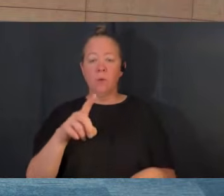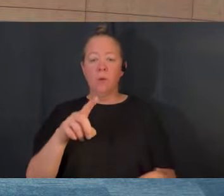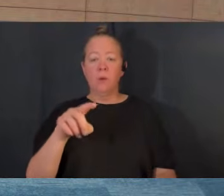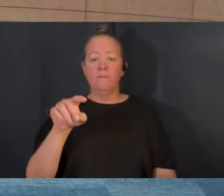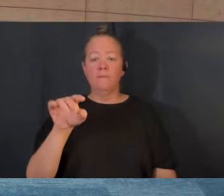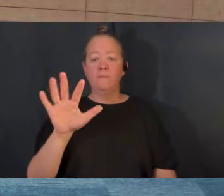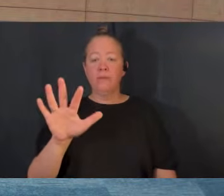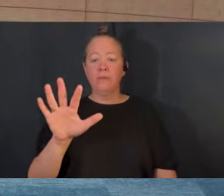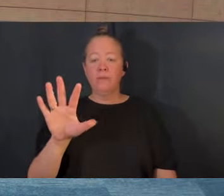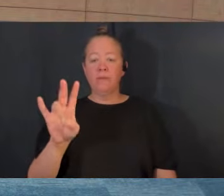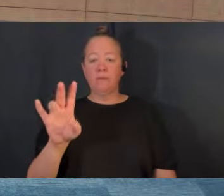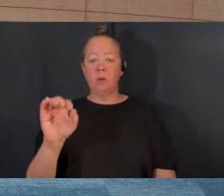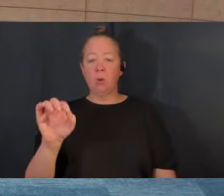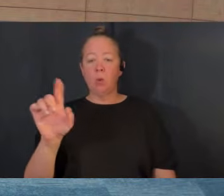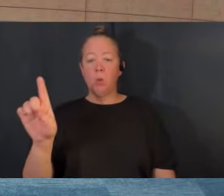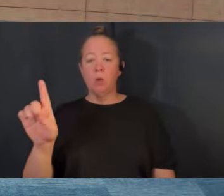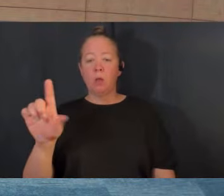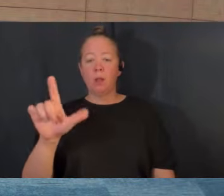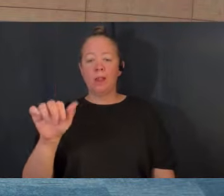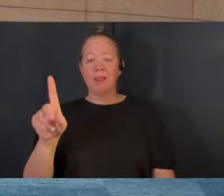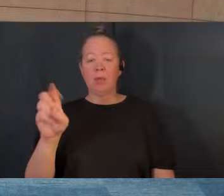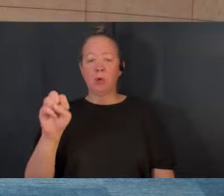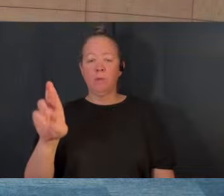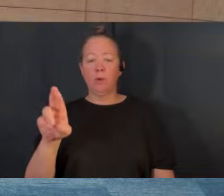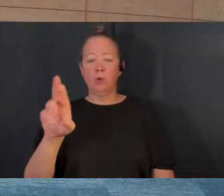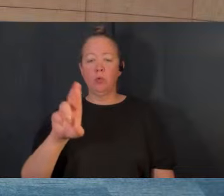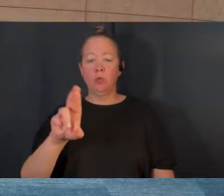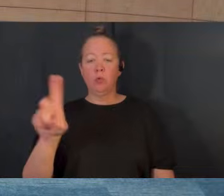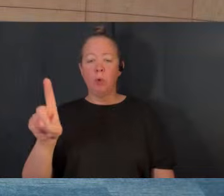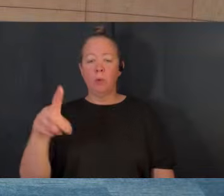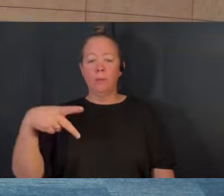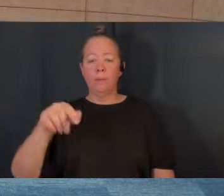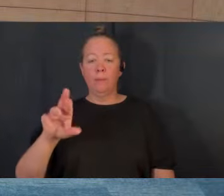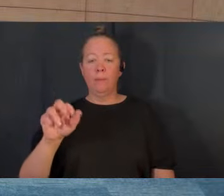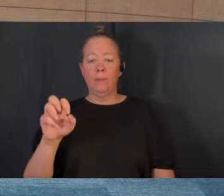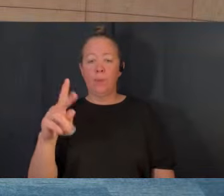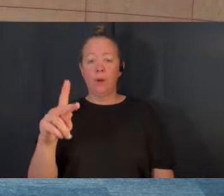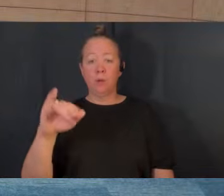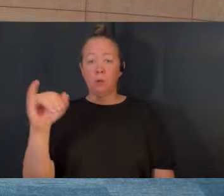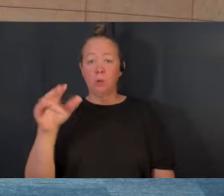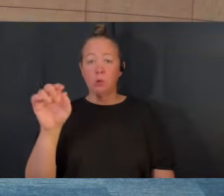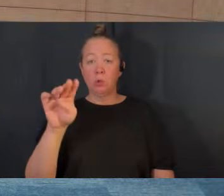Jones? Seeing none, Councilmember Wade, would you like to make a motion?